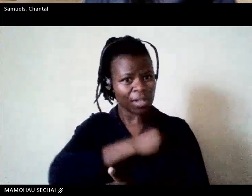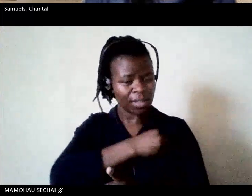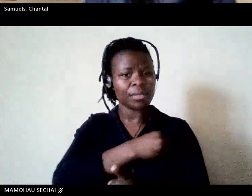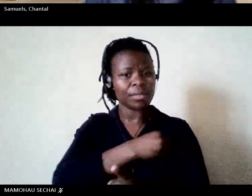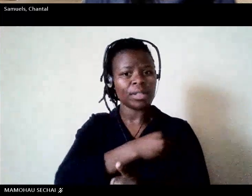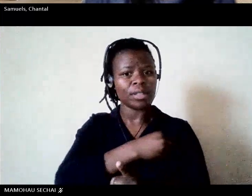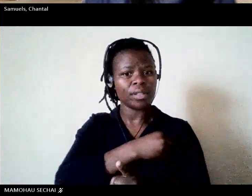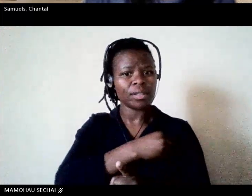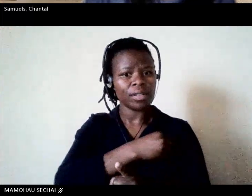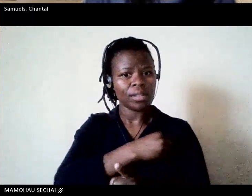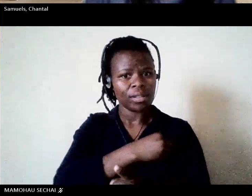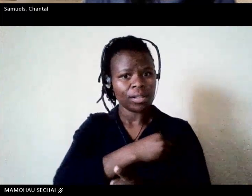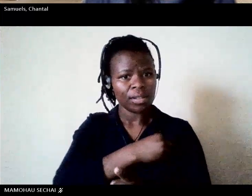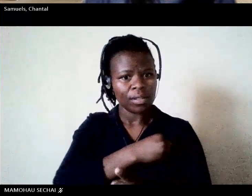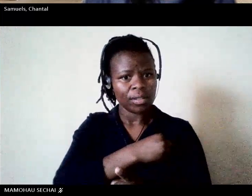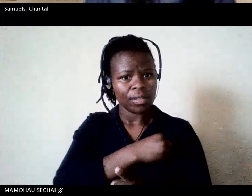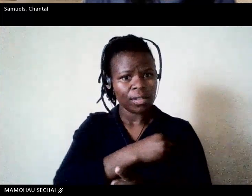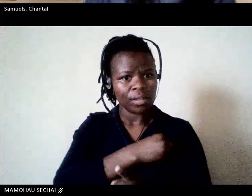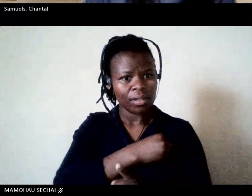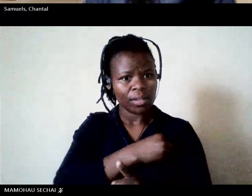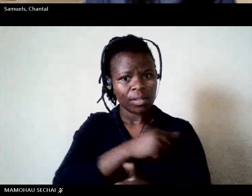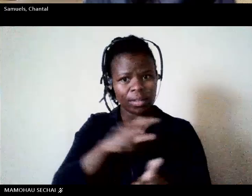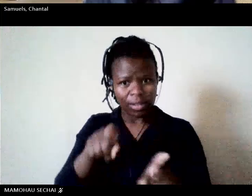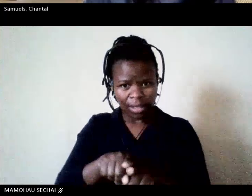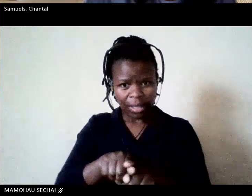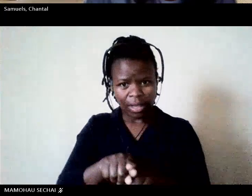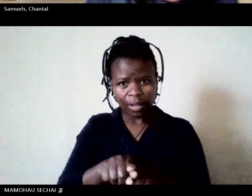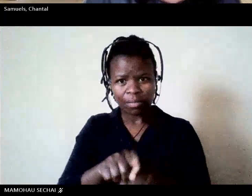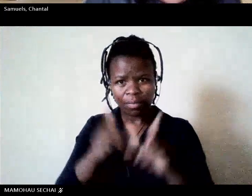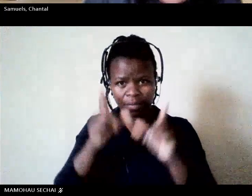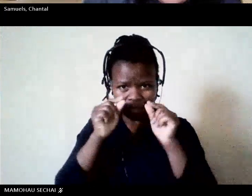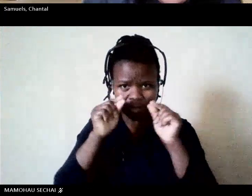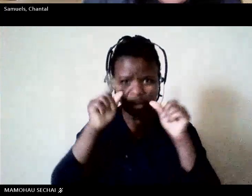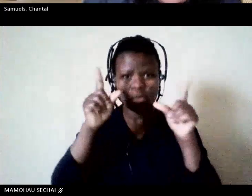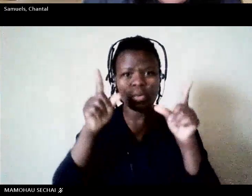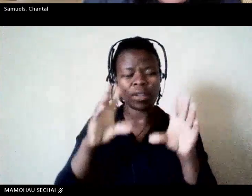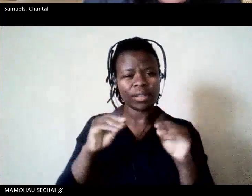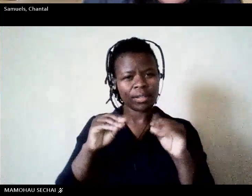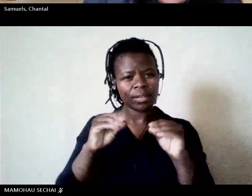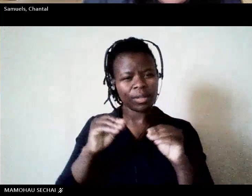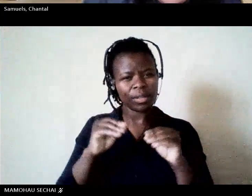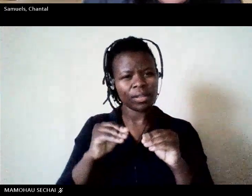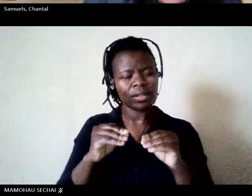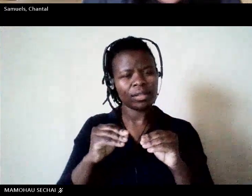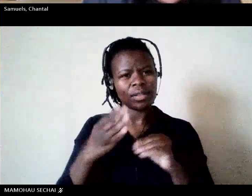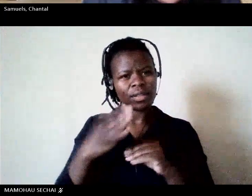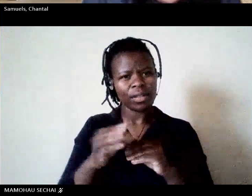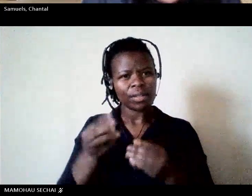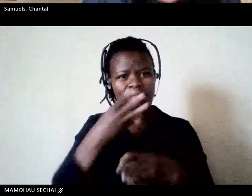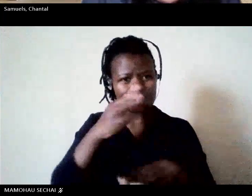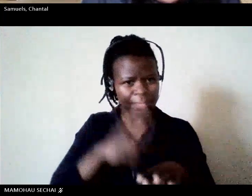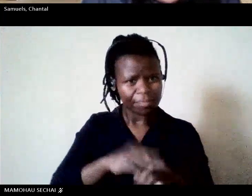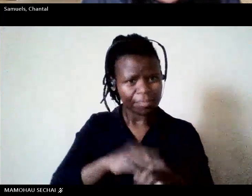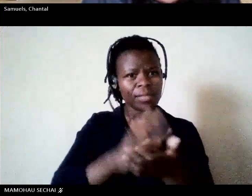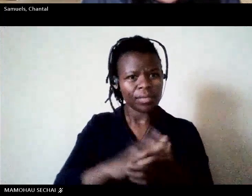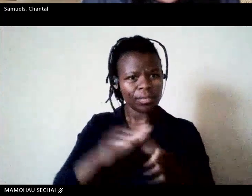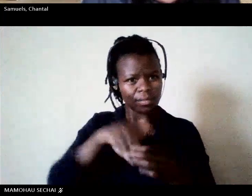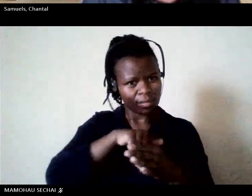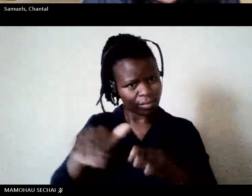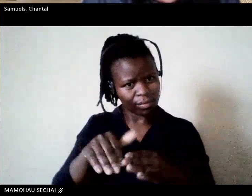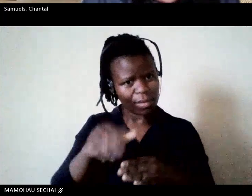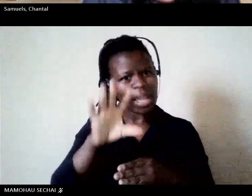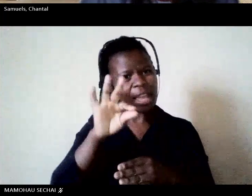awareness. However, persons with disabilities continue to experience prejudice, stigma, and exclusion in their everyday lives. This suggests that changing laws